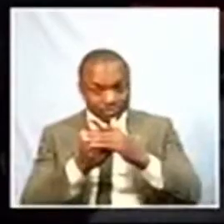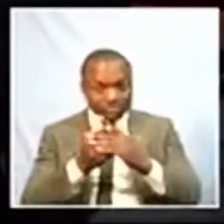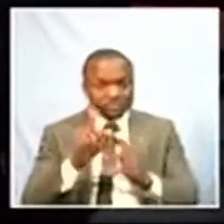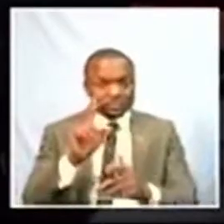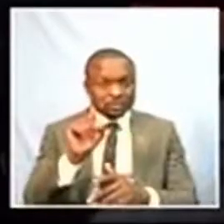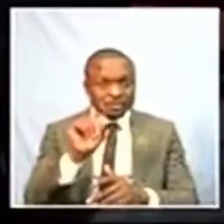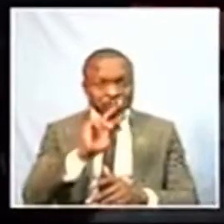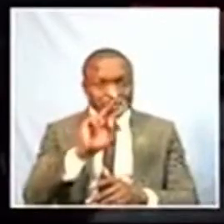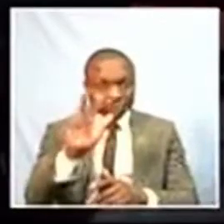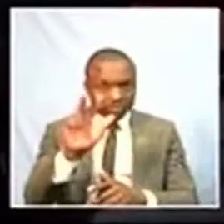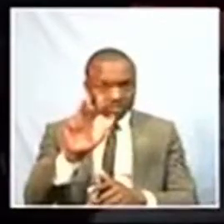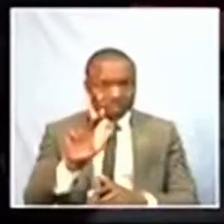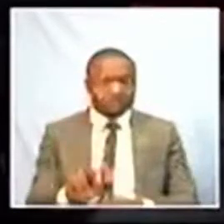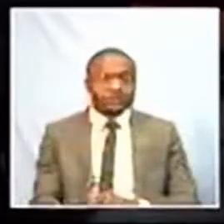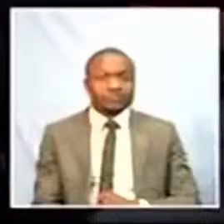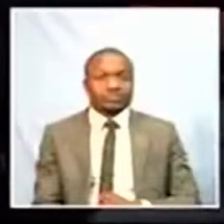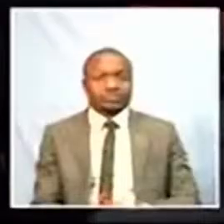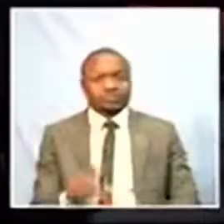2023.